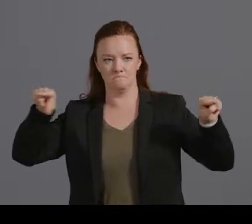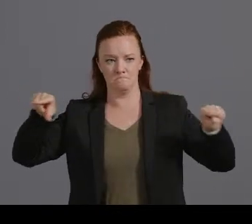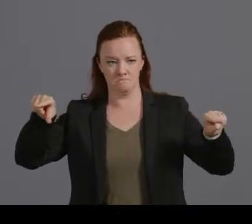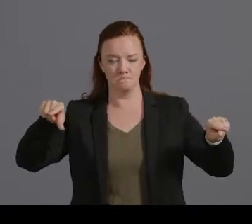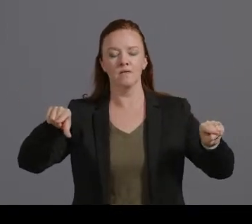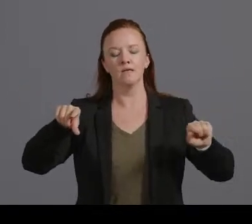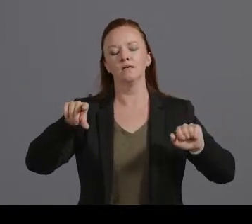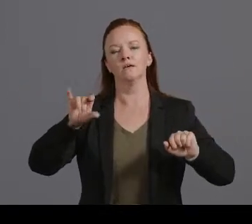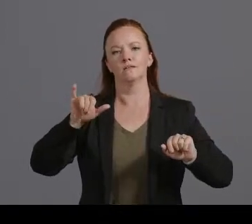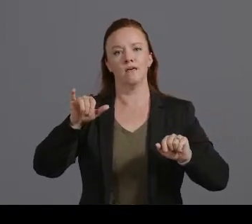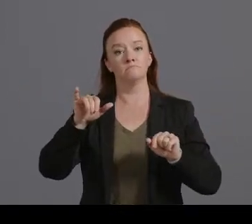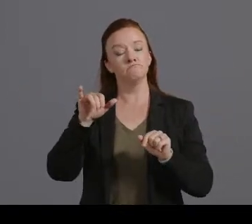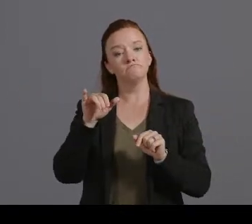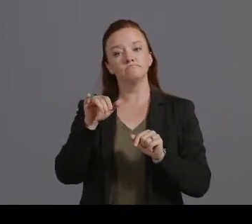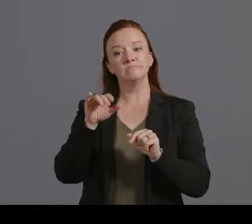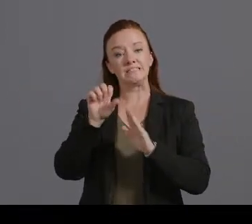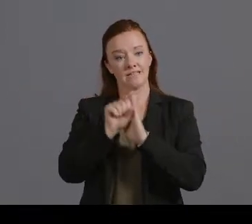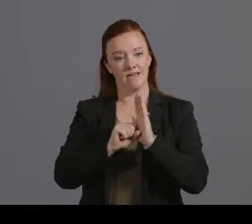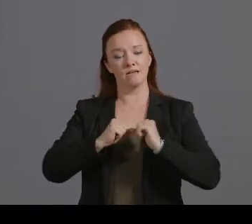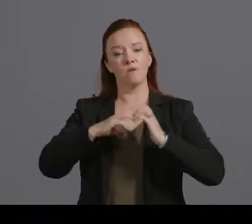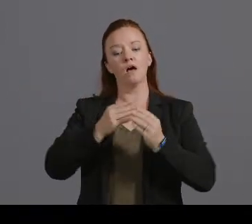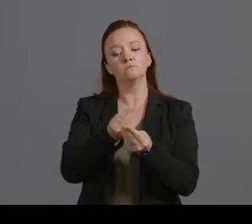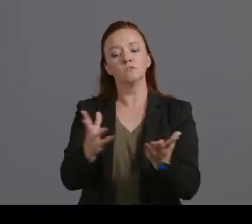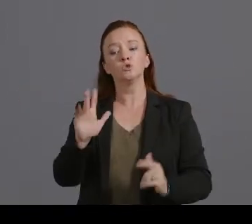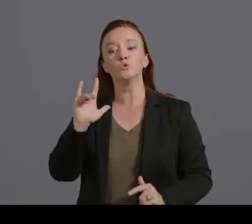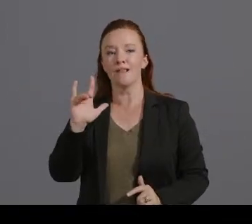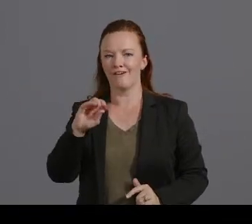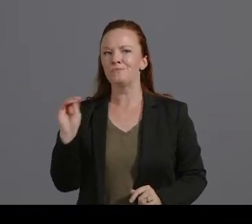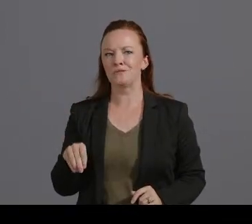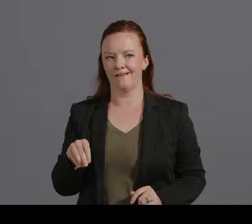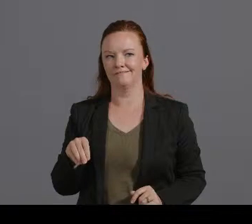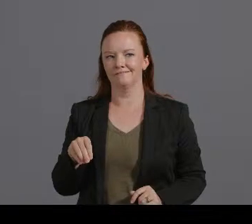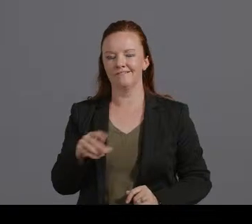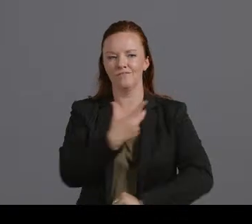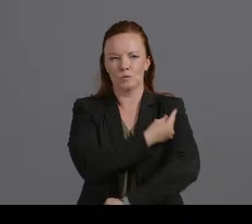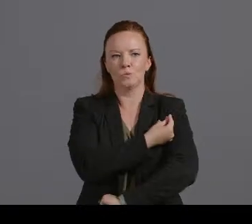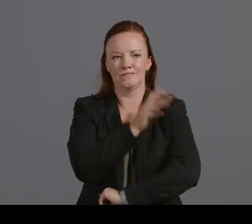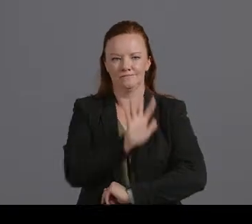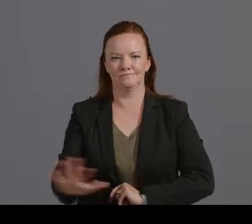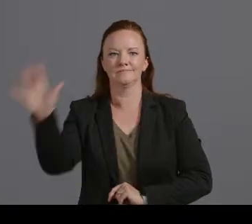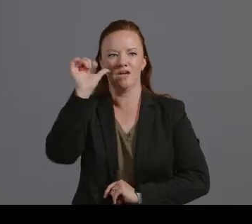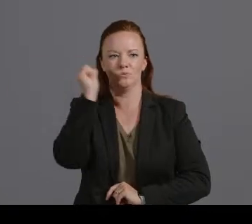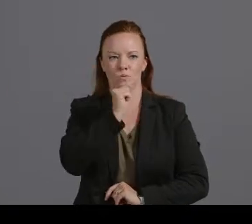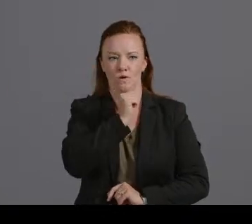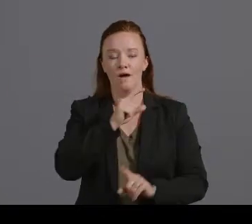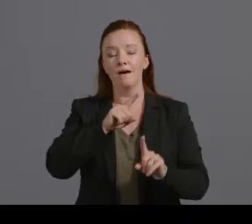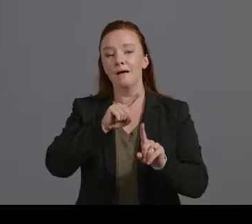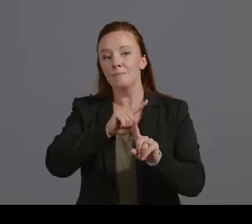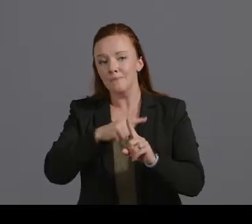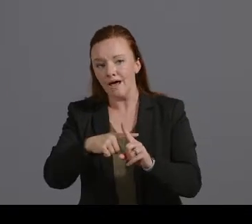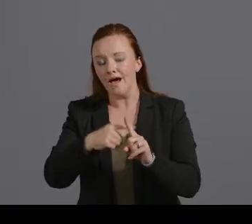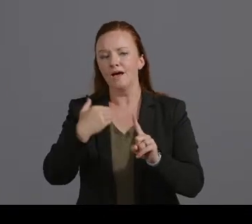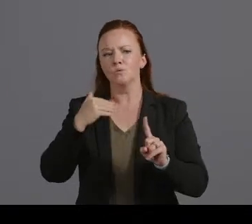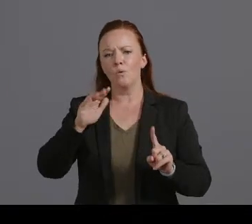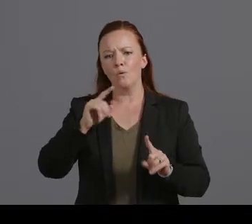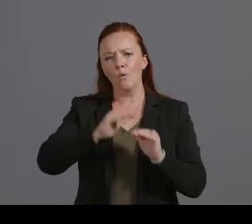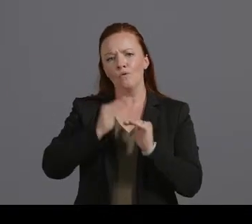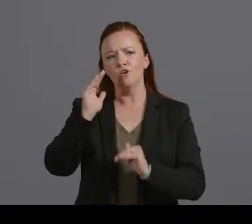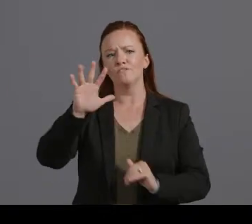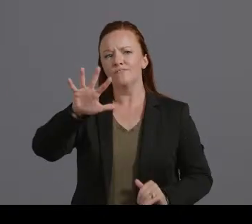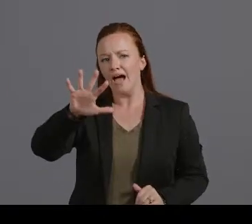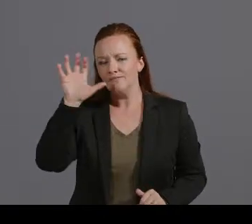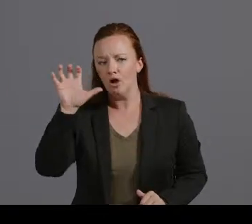all doses administered in Arizona. But we have over 500 provider sites that have received vaccine and